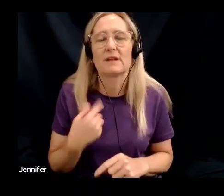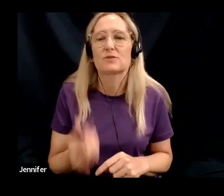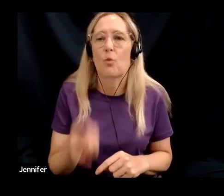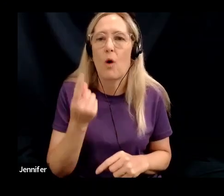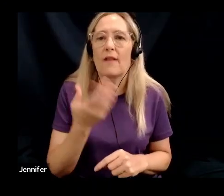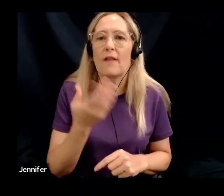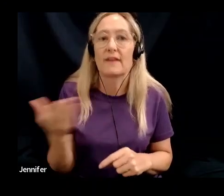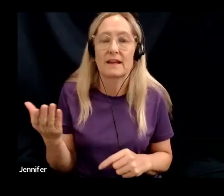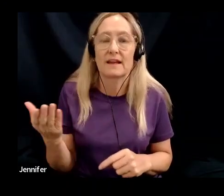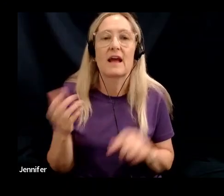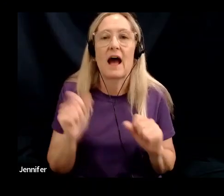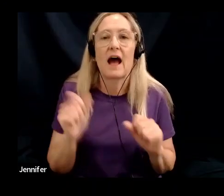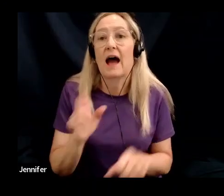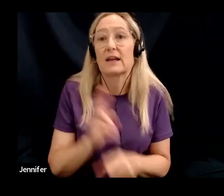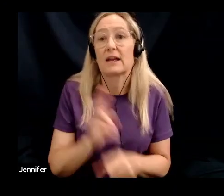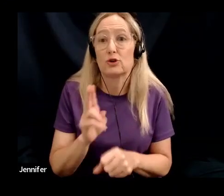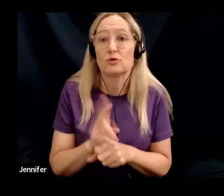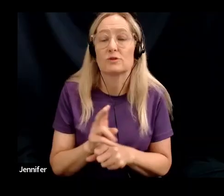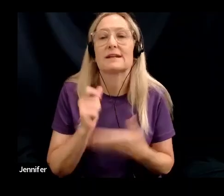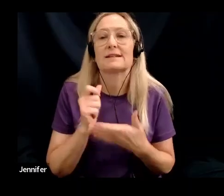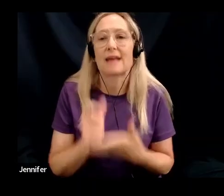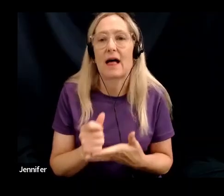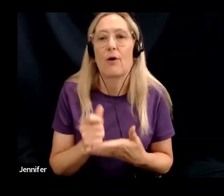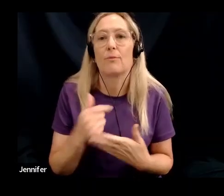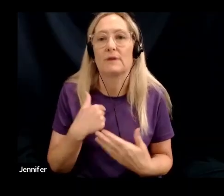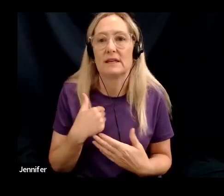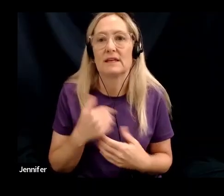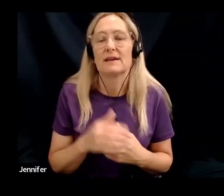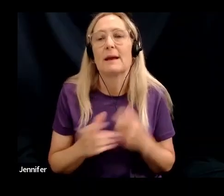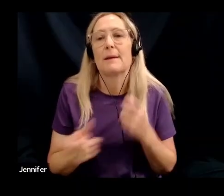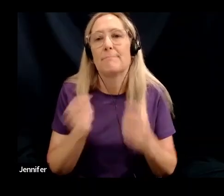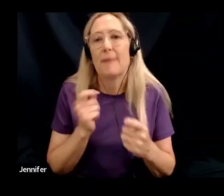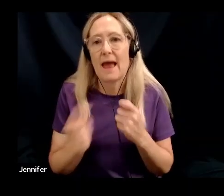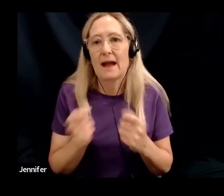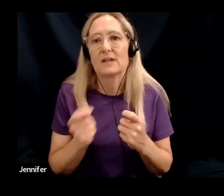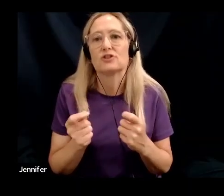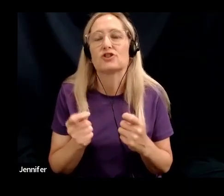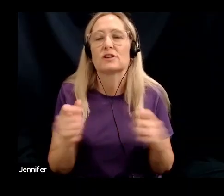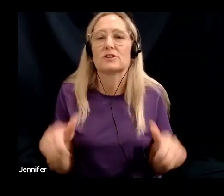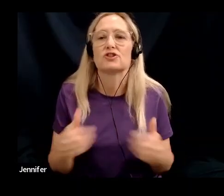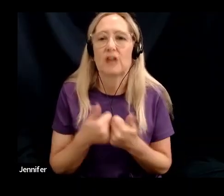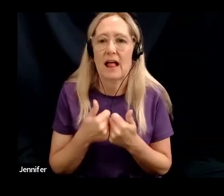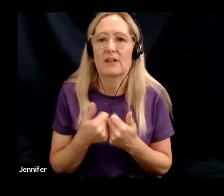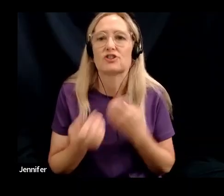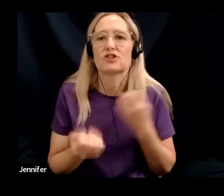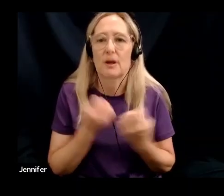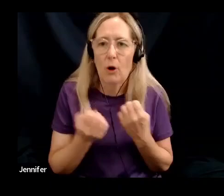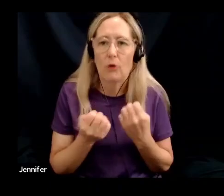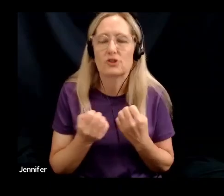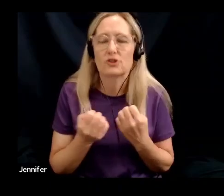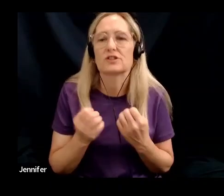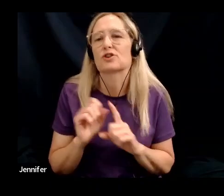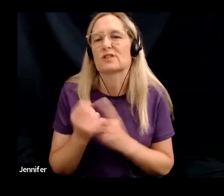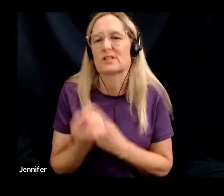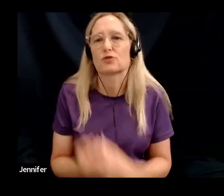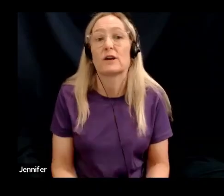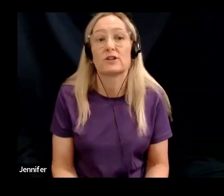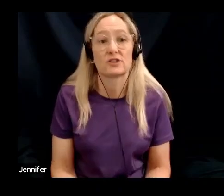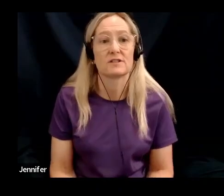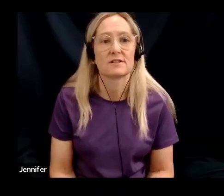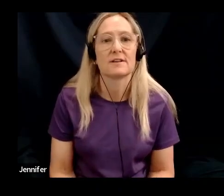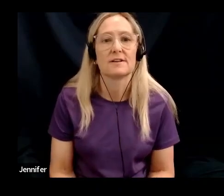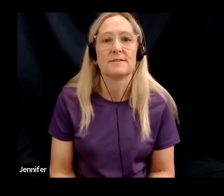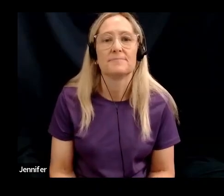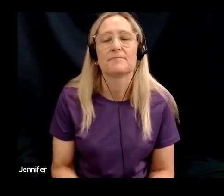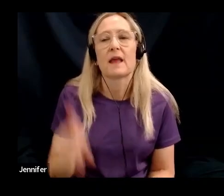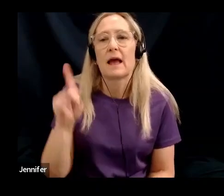thing that I utilize to kind of help, manage, challenging emotions or situations. I see